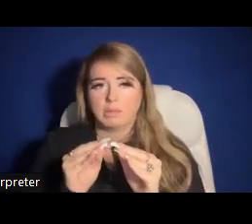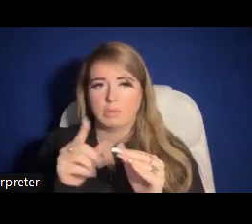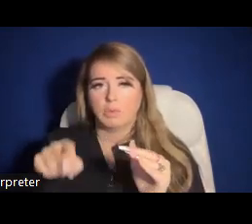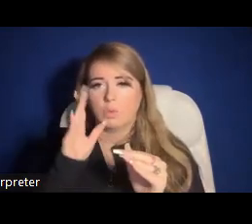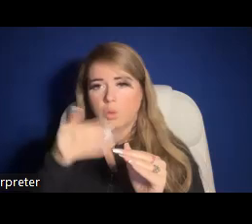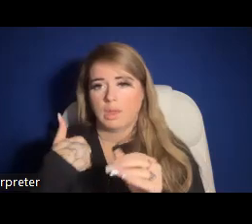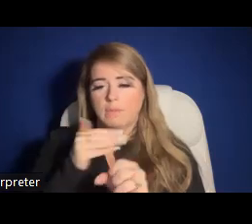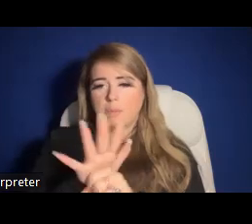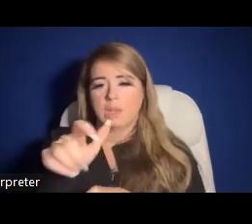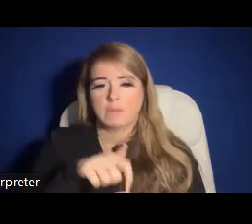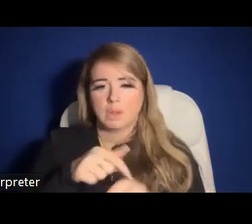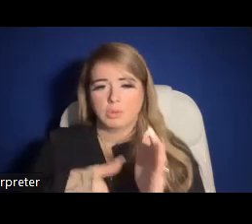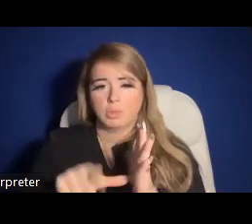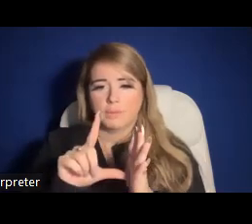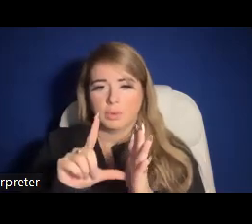plenty of time to review.